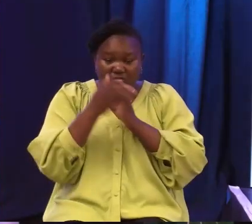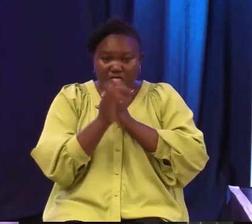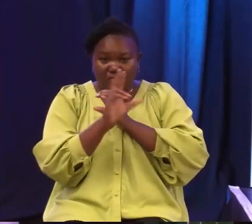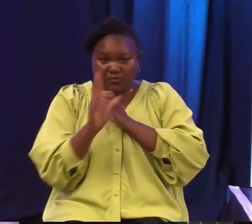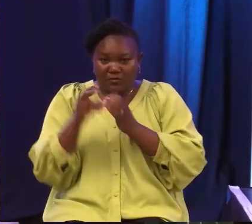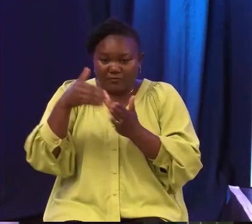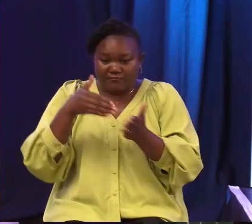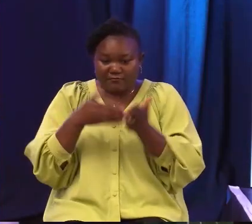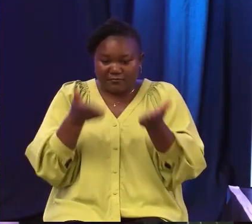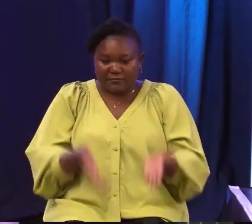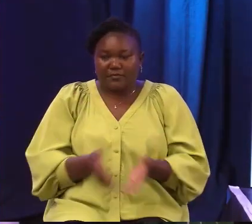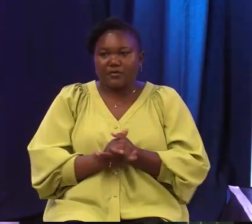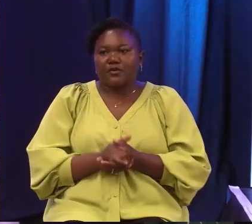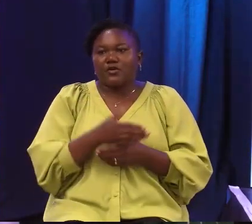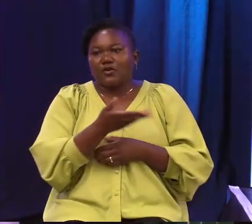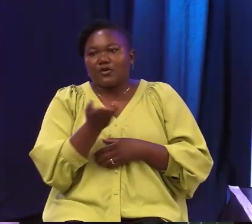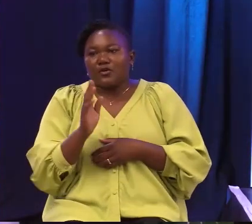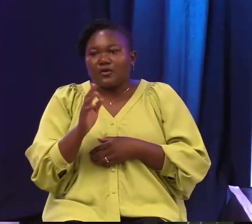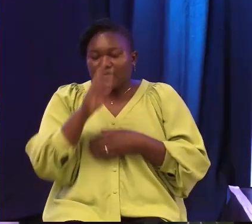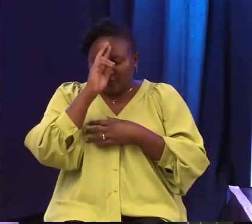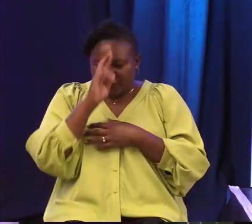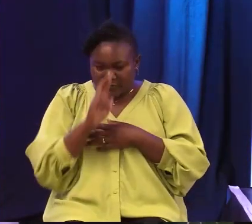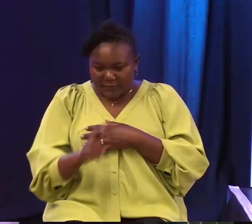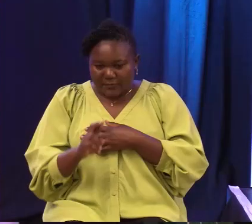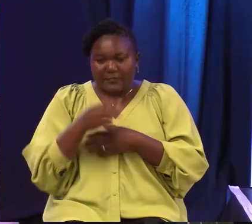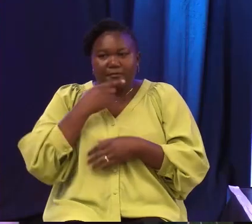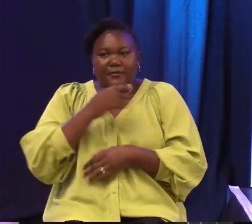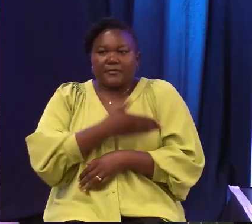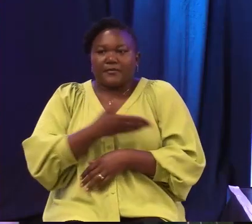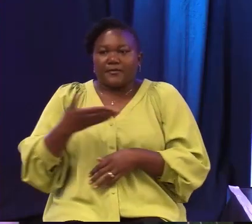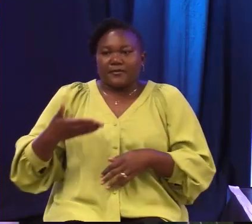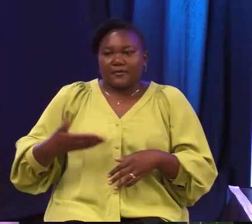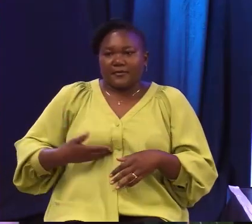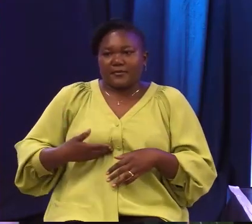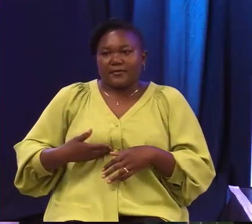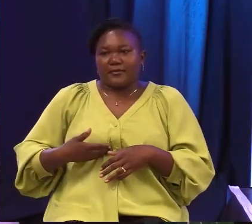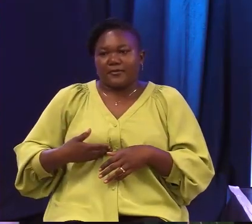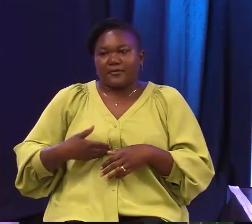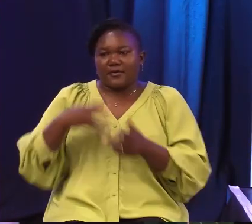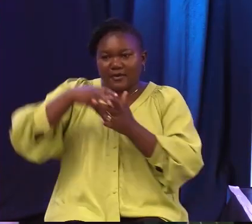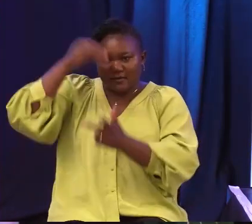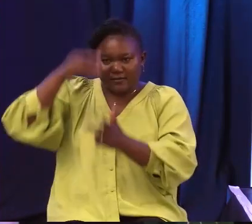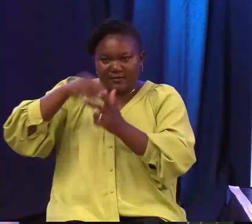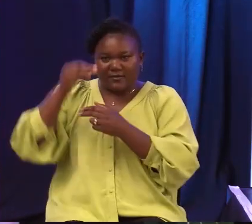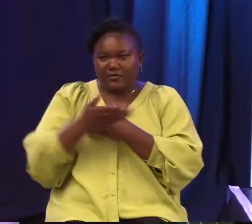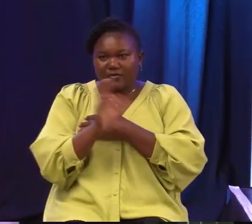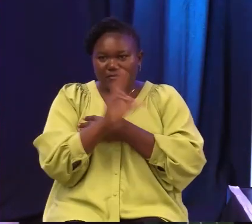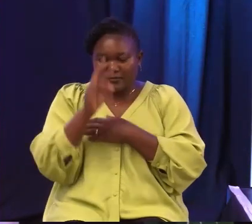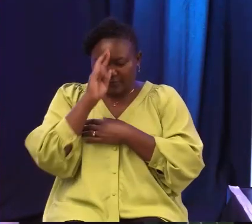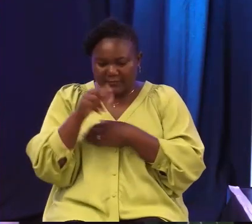today, distinguished guests, ladies and gentlemen, dear learners, all protocol